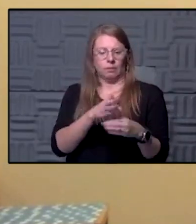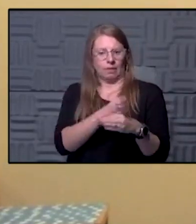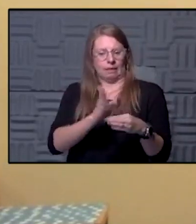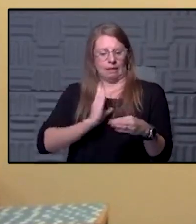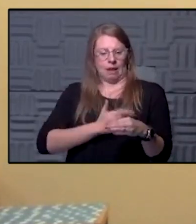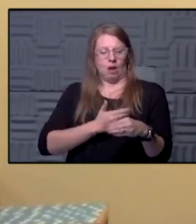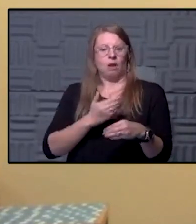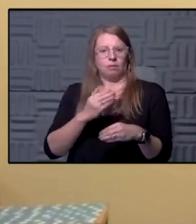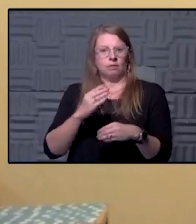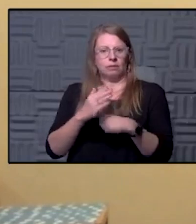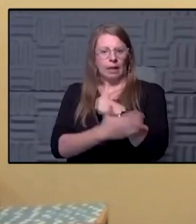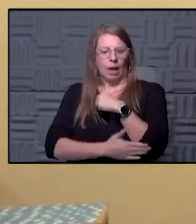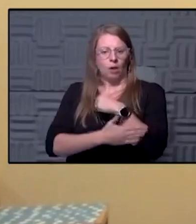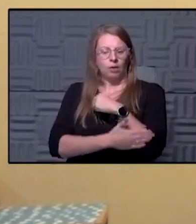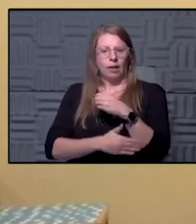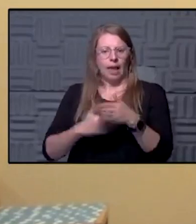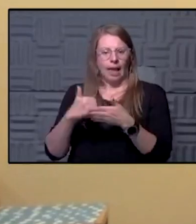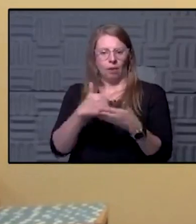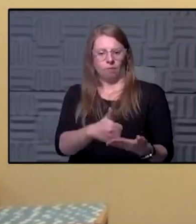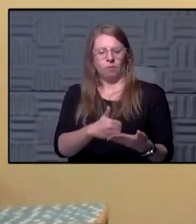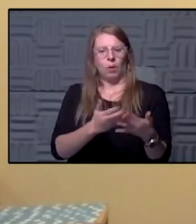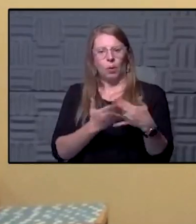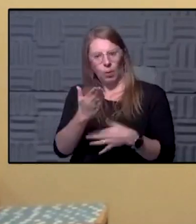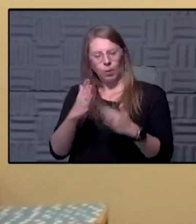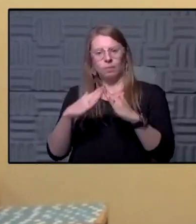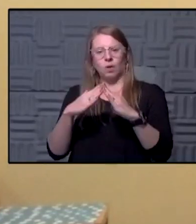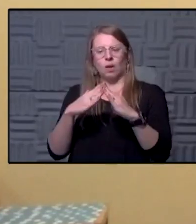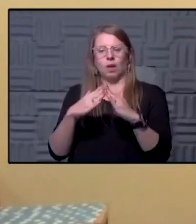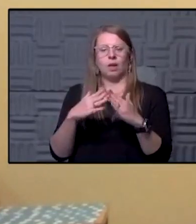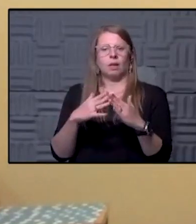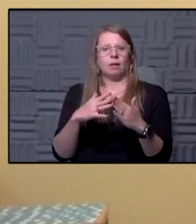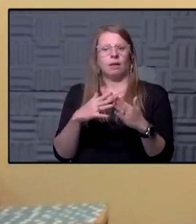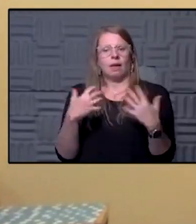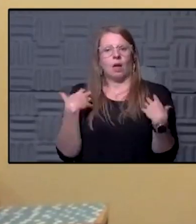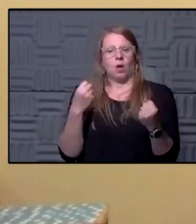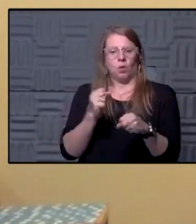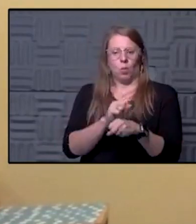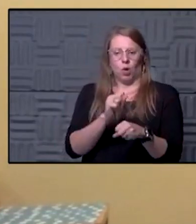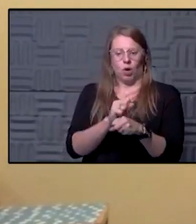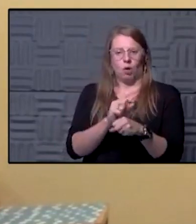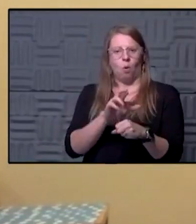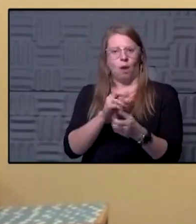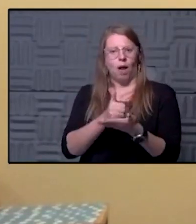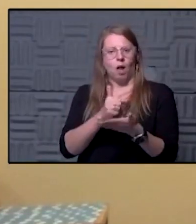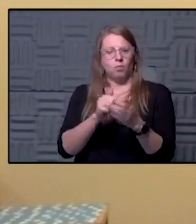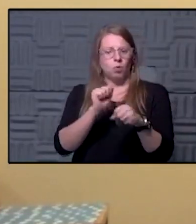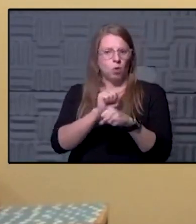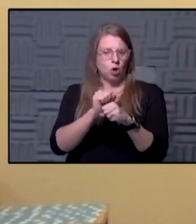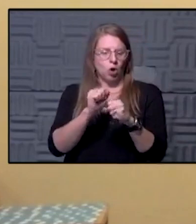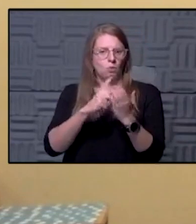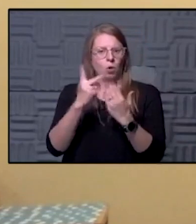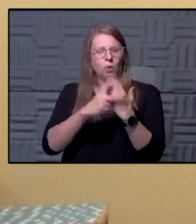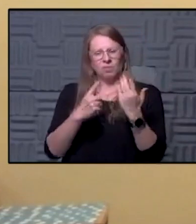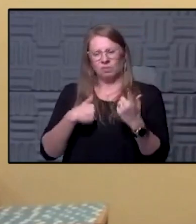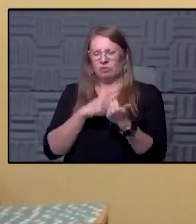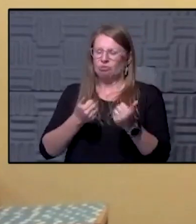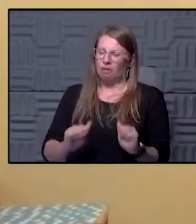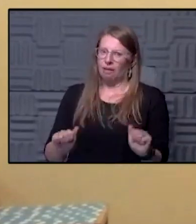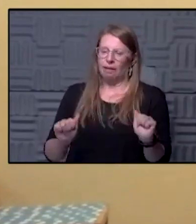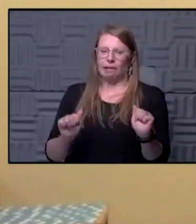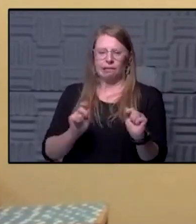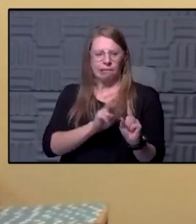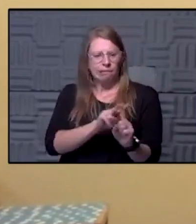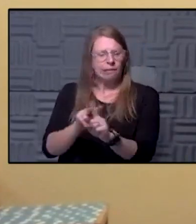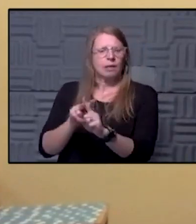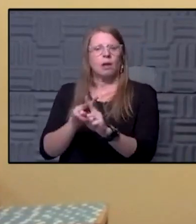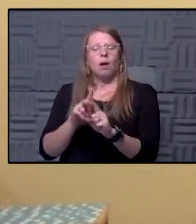them help through our community health worker program, through other community organizations. And so we're really trying, and we're always